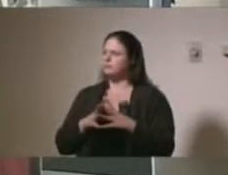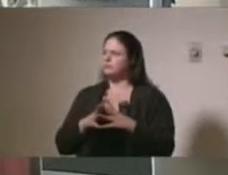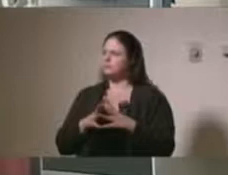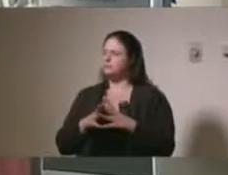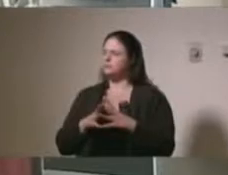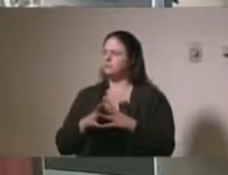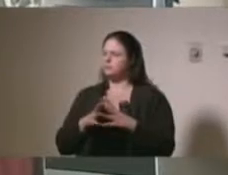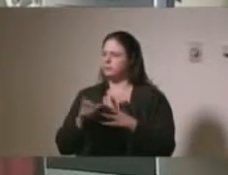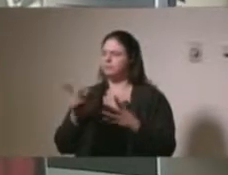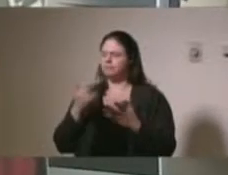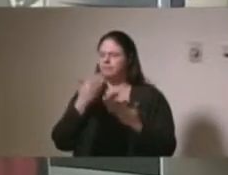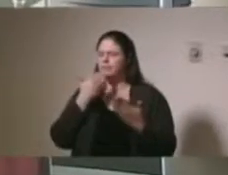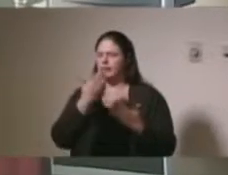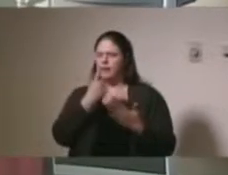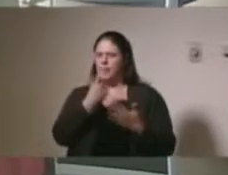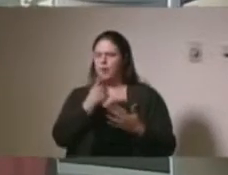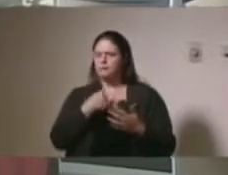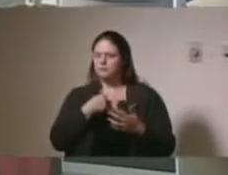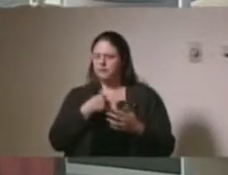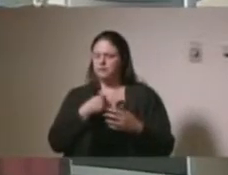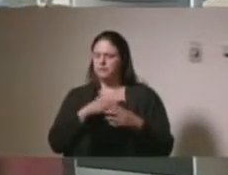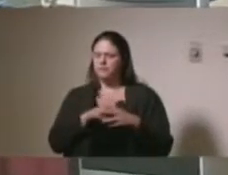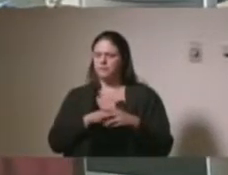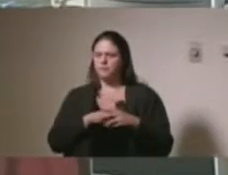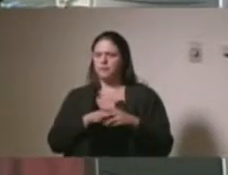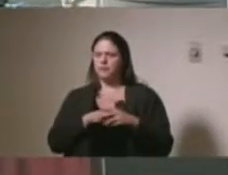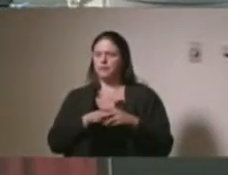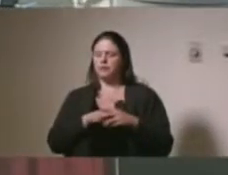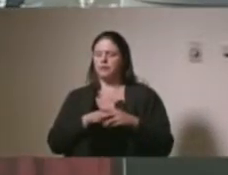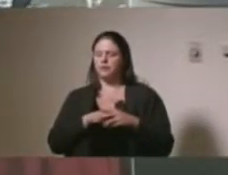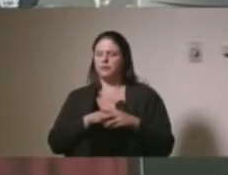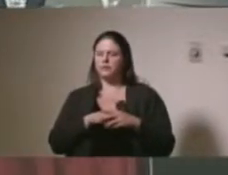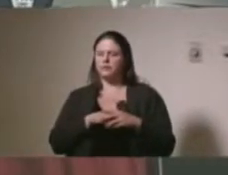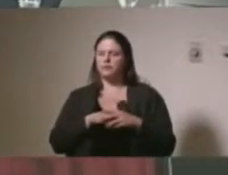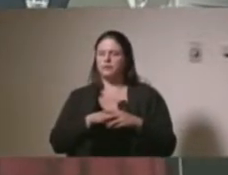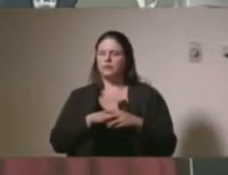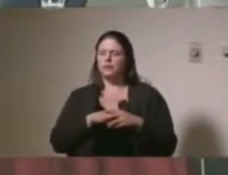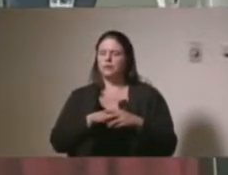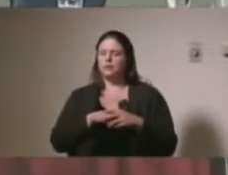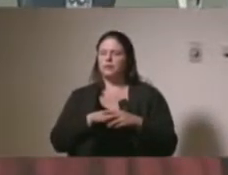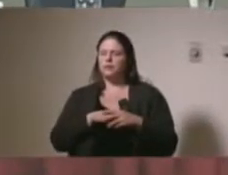Thank you for the question. In our work, well,